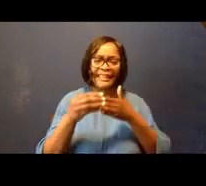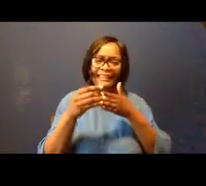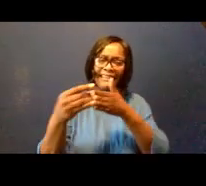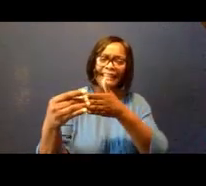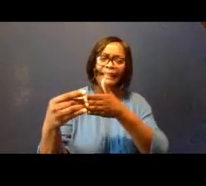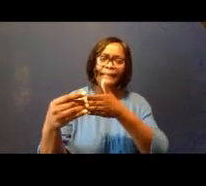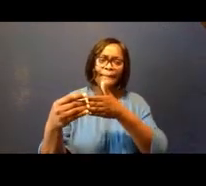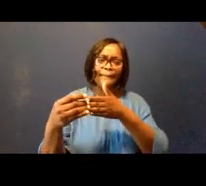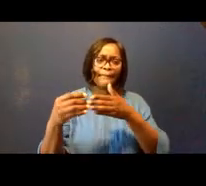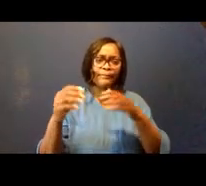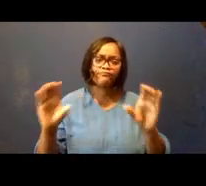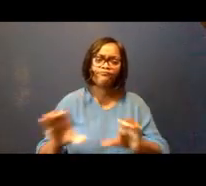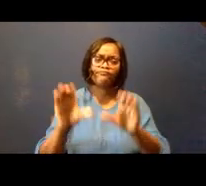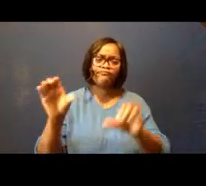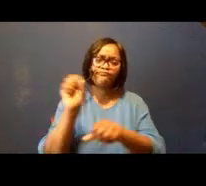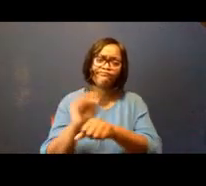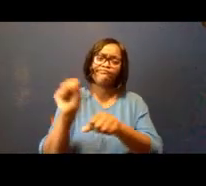So